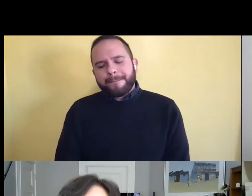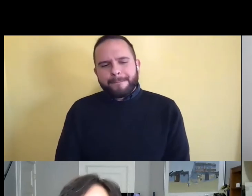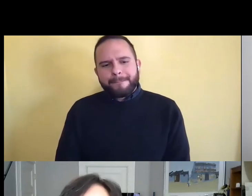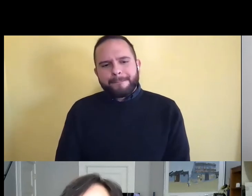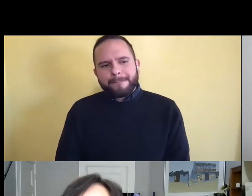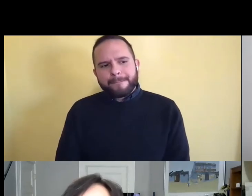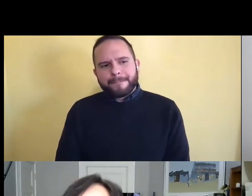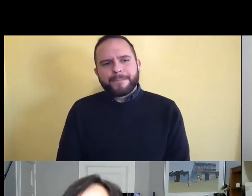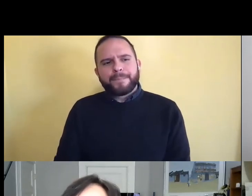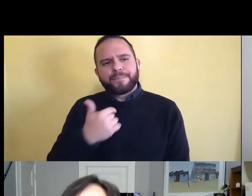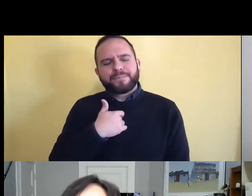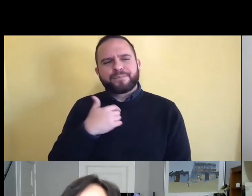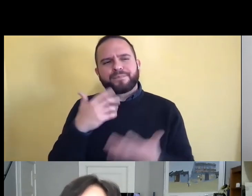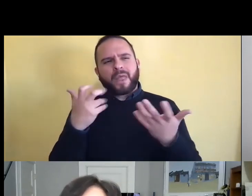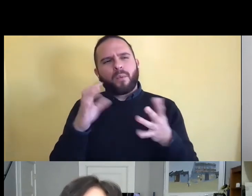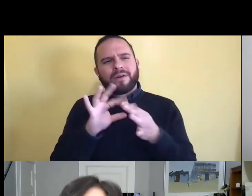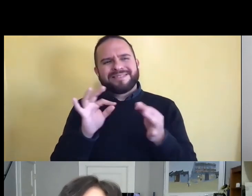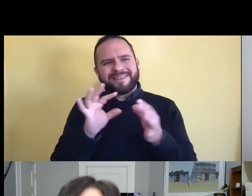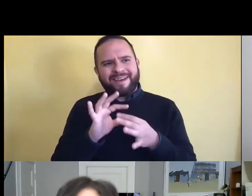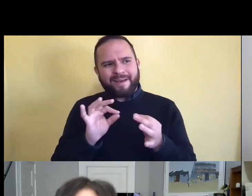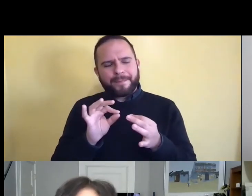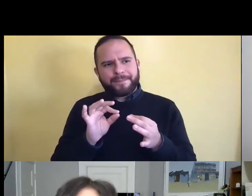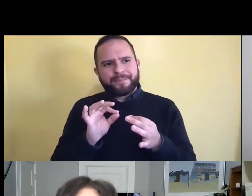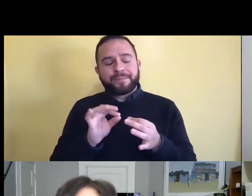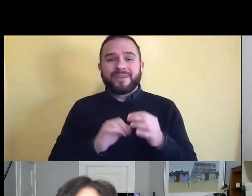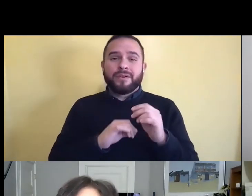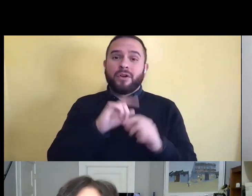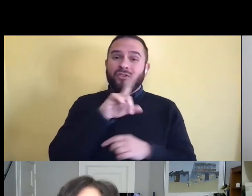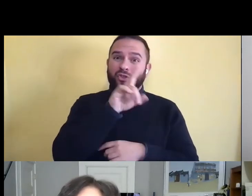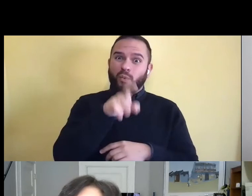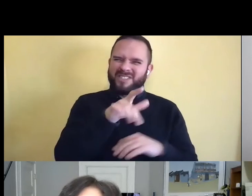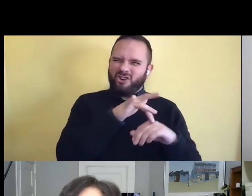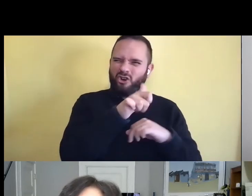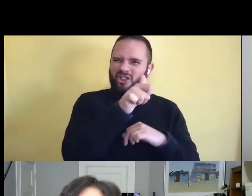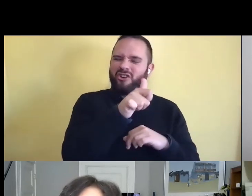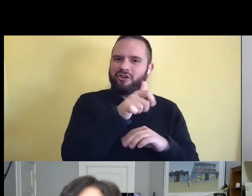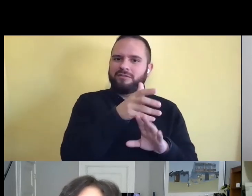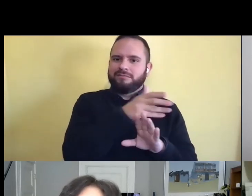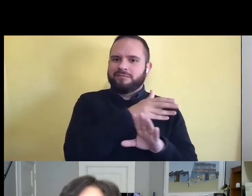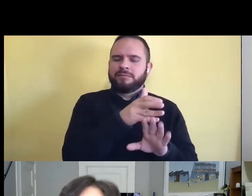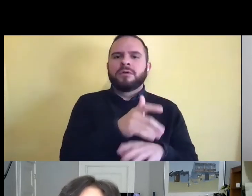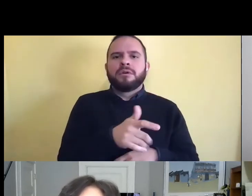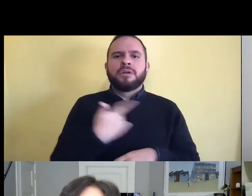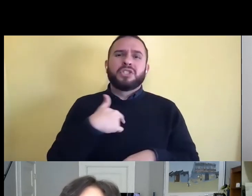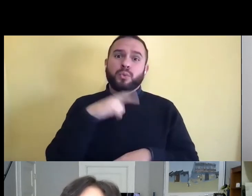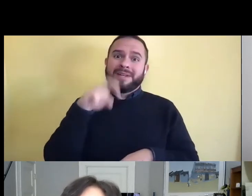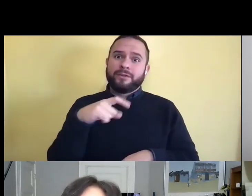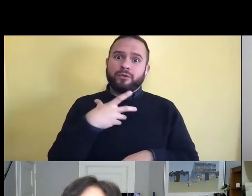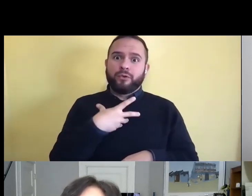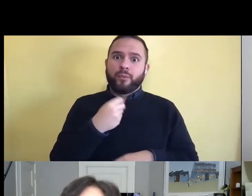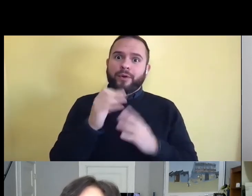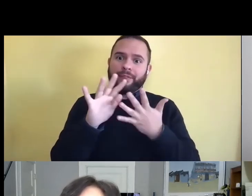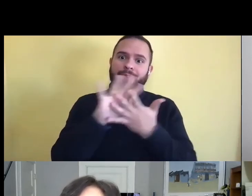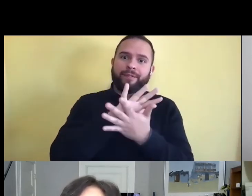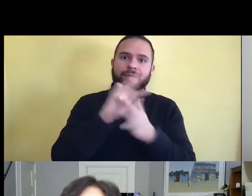I do want to say that the question earlier was about, do we need to widen the resume?